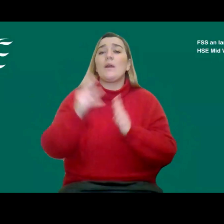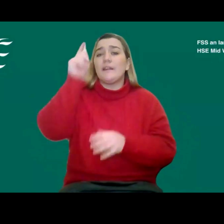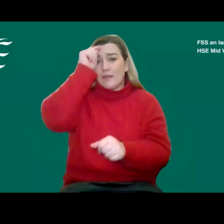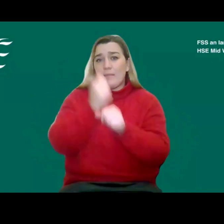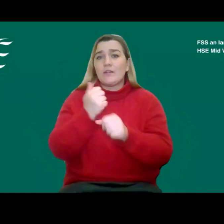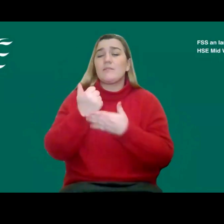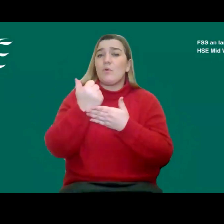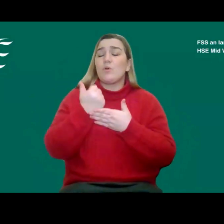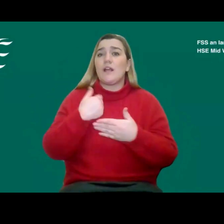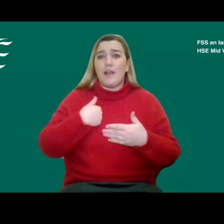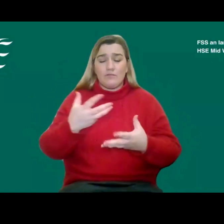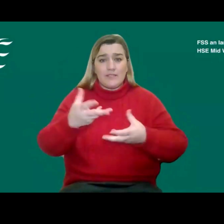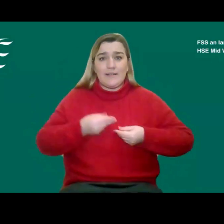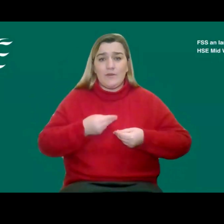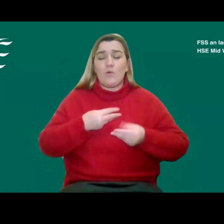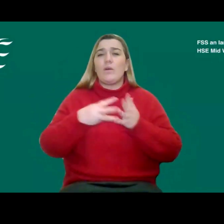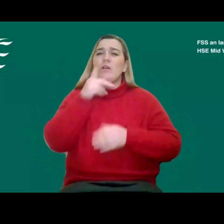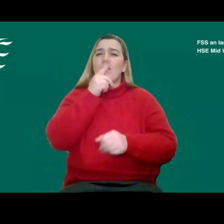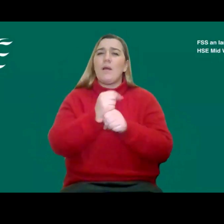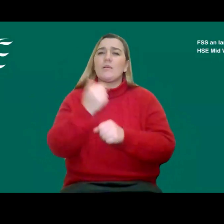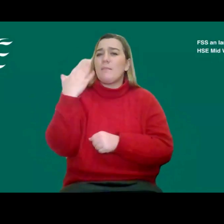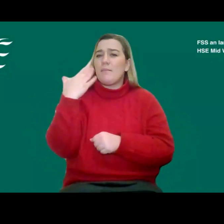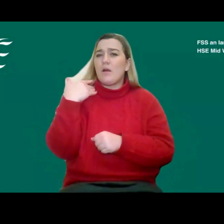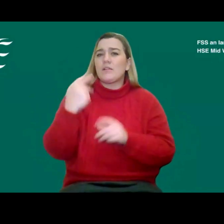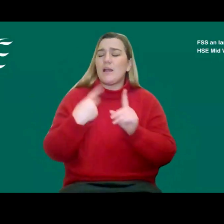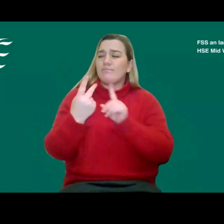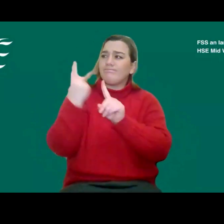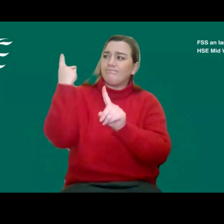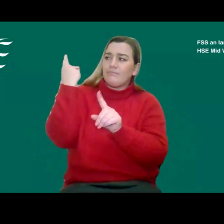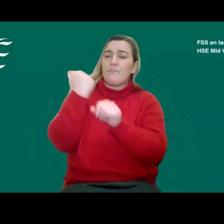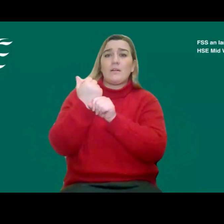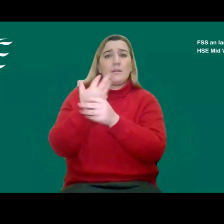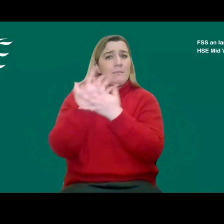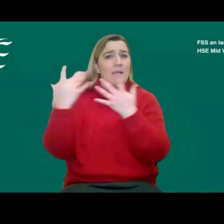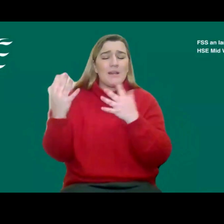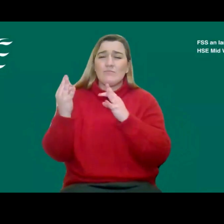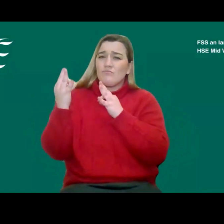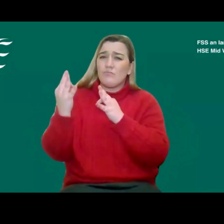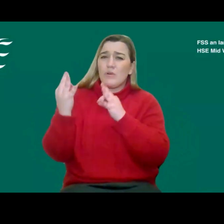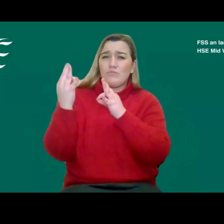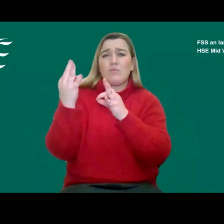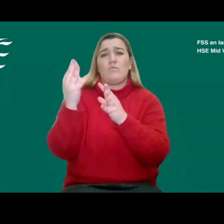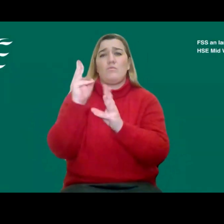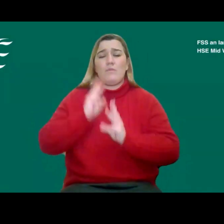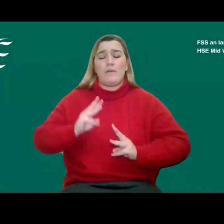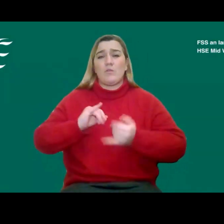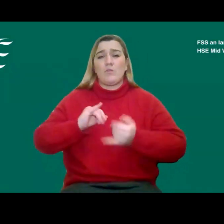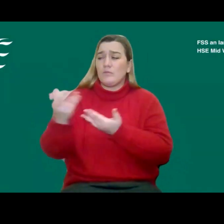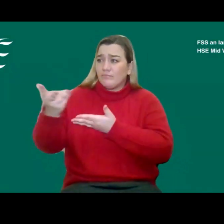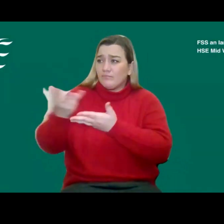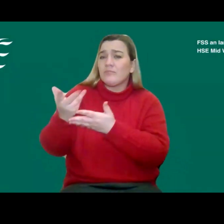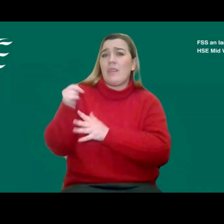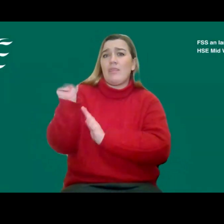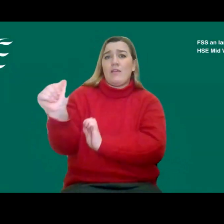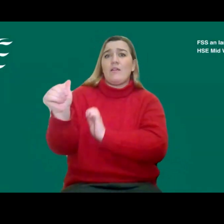receive in relation to menopause, I reflect on the many great women in my life who share their experiences with me.